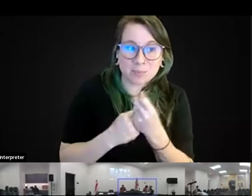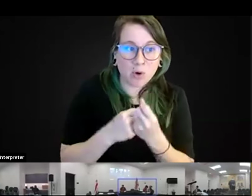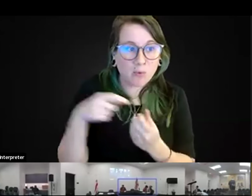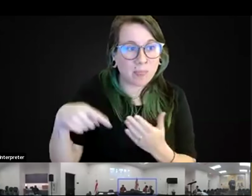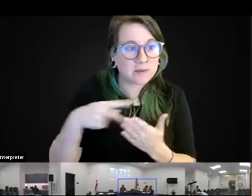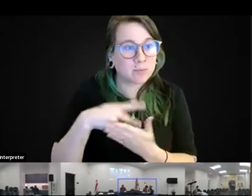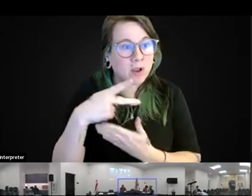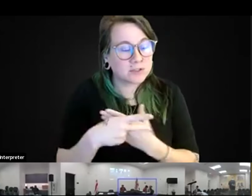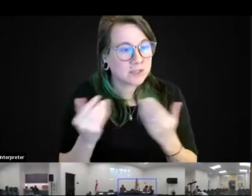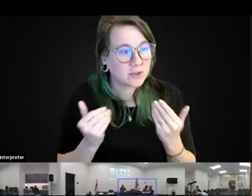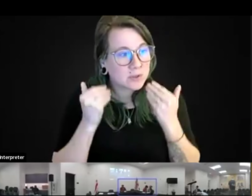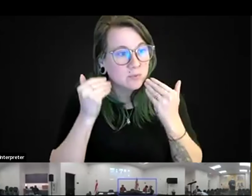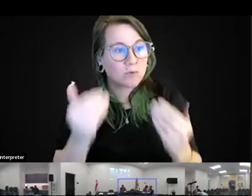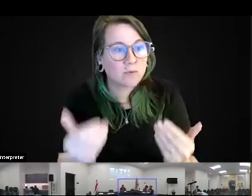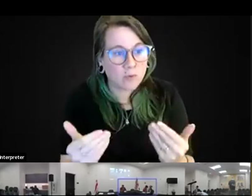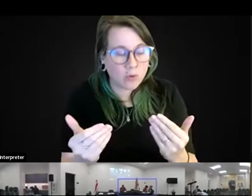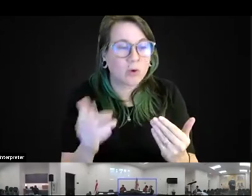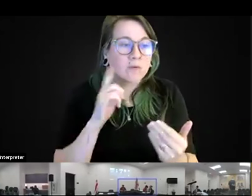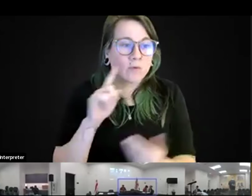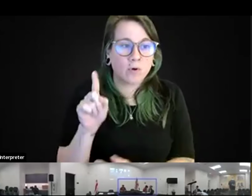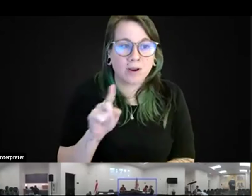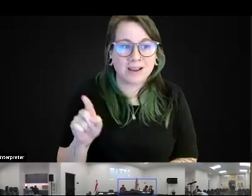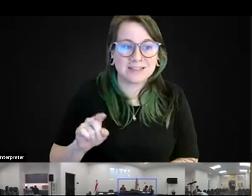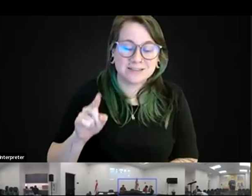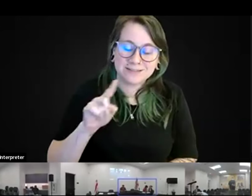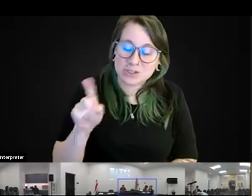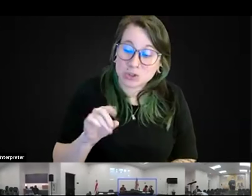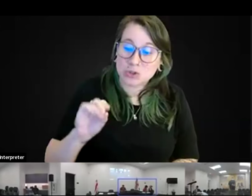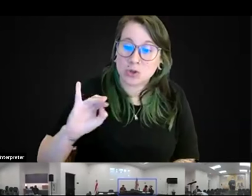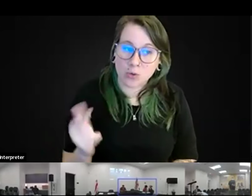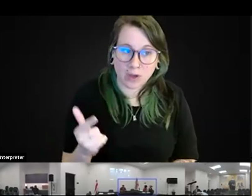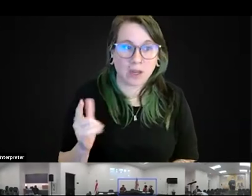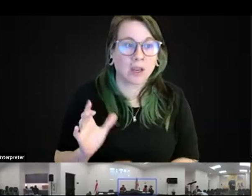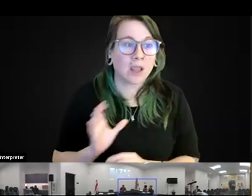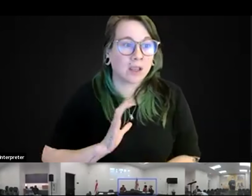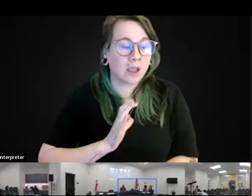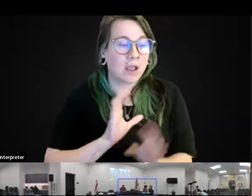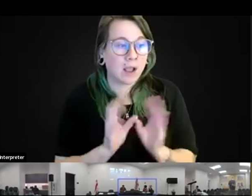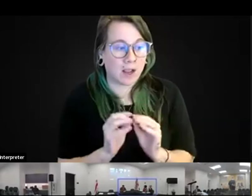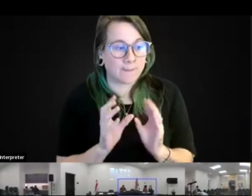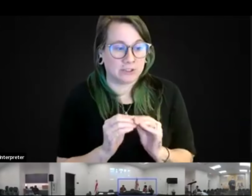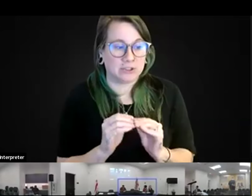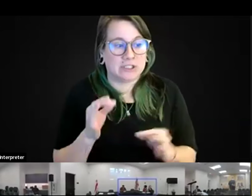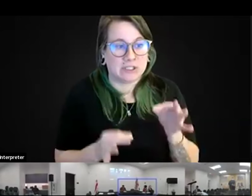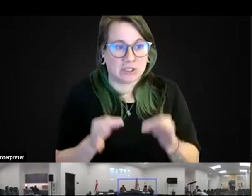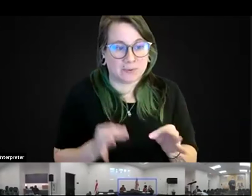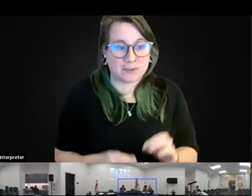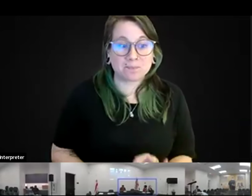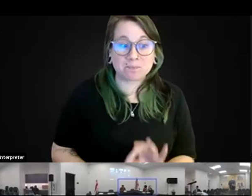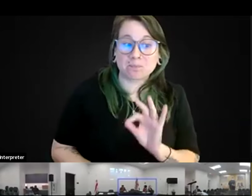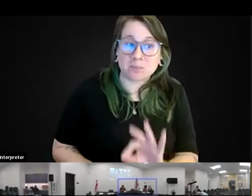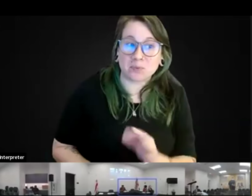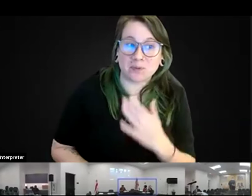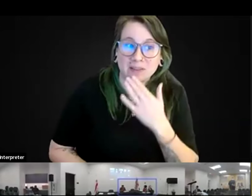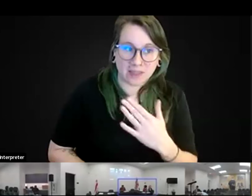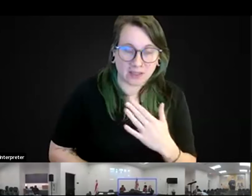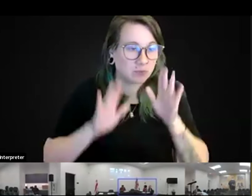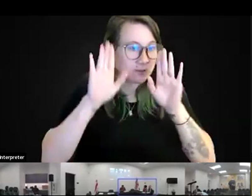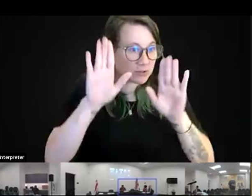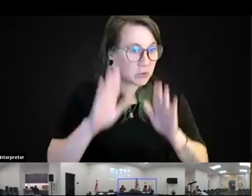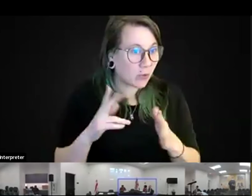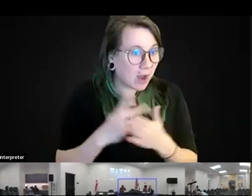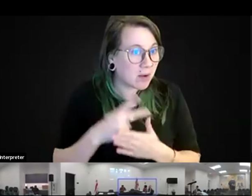forward to a zoning commission hearing. Great. Okay, perfect. So this is a really great project,